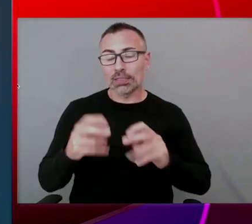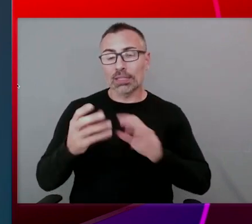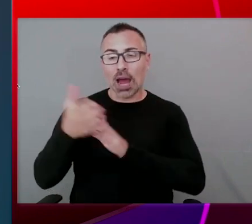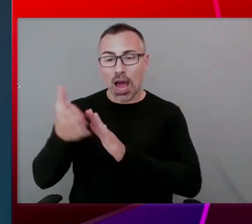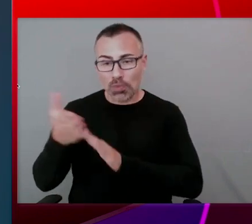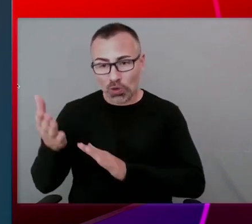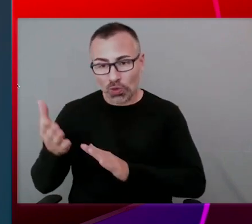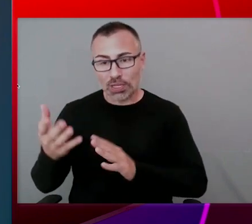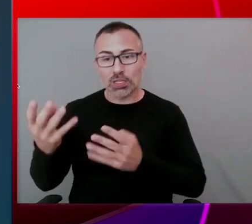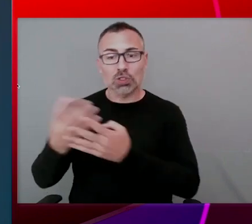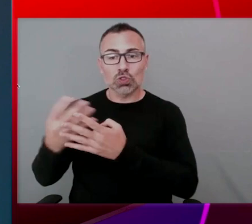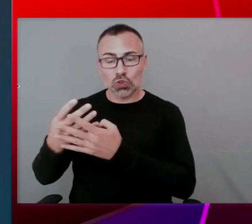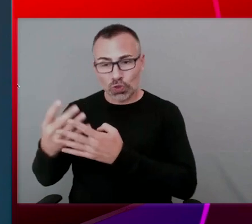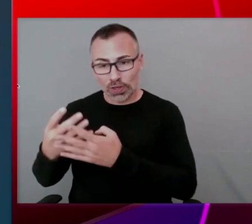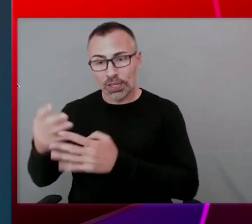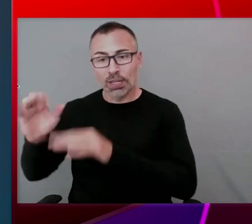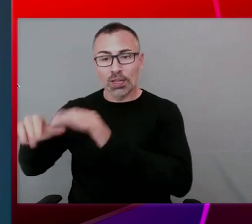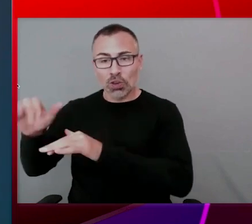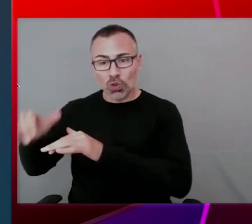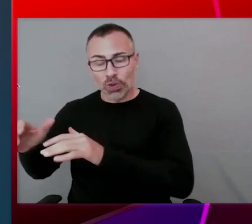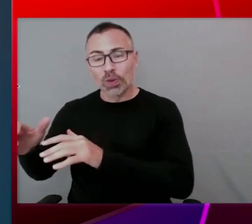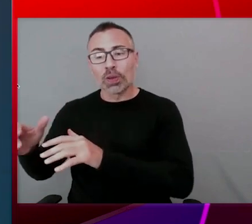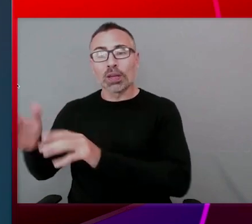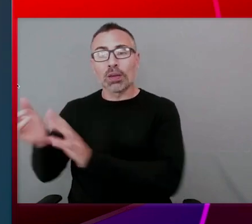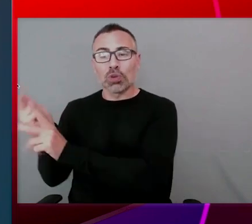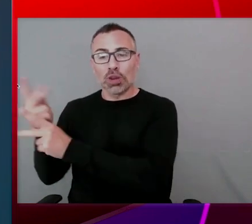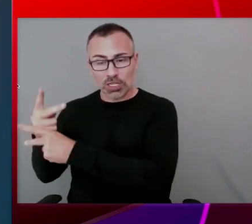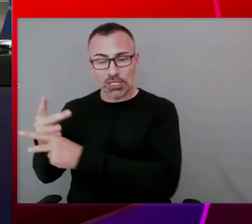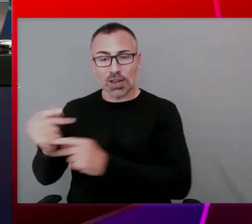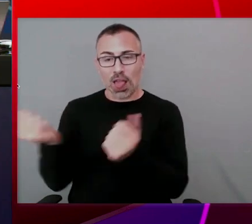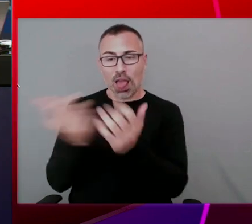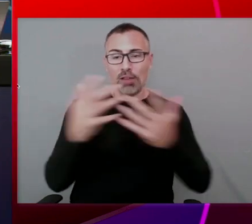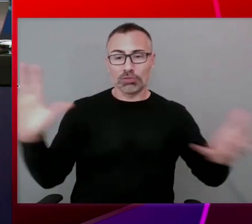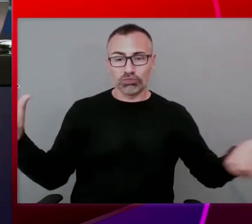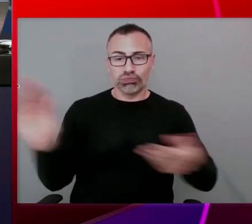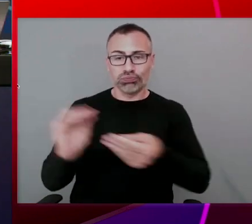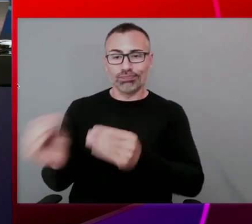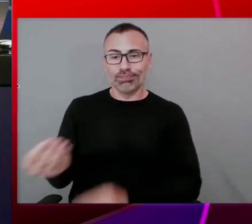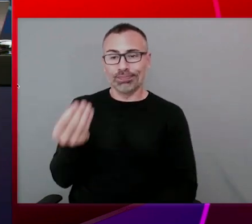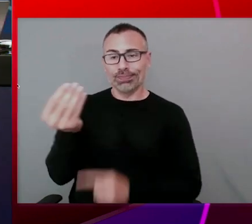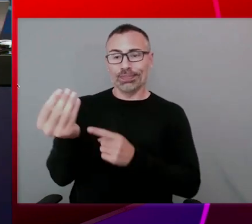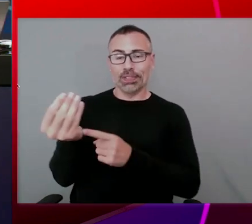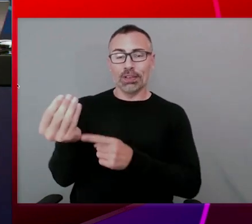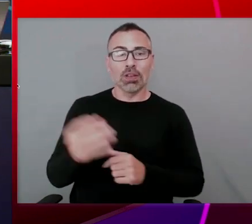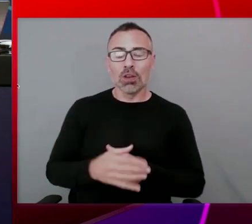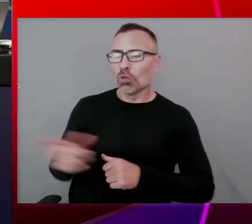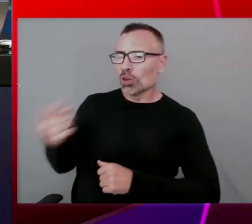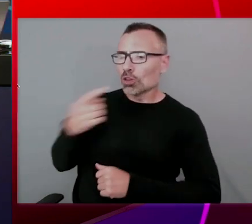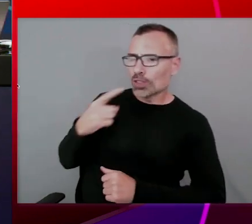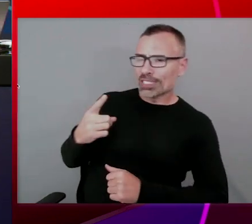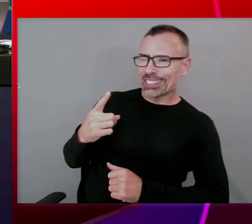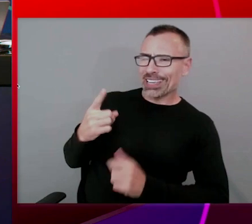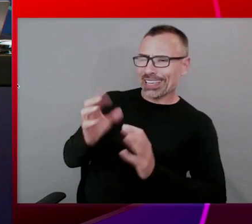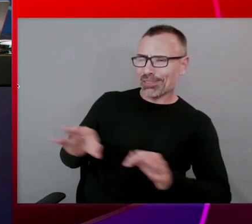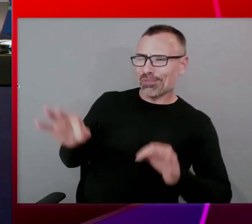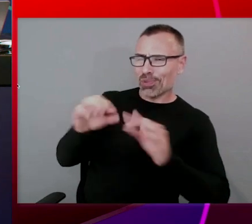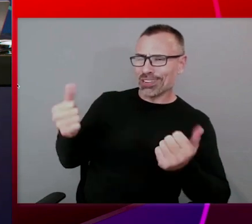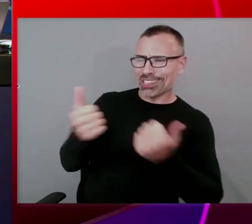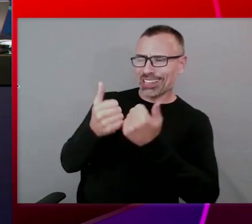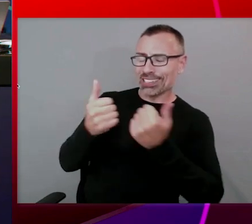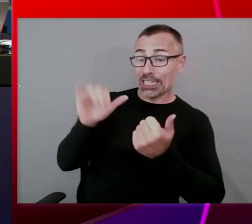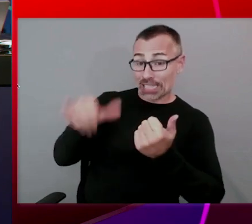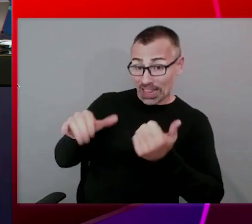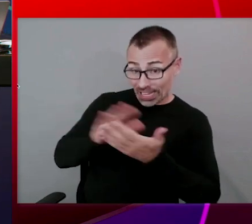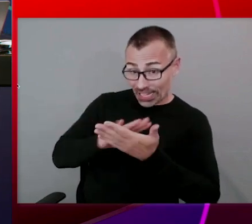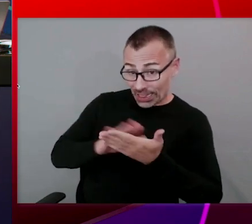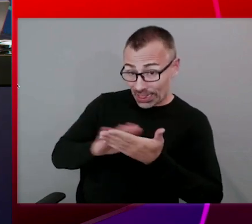feature engineering, and productionization. When you say key challenges, is that around things like the quality of the data, like cleaning it, making sure it's